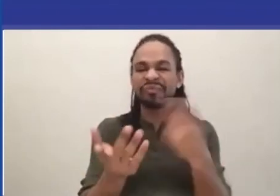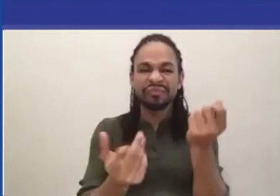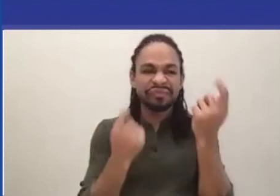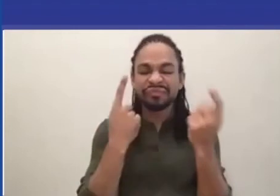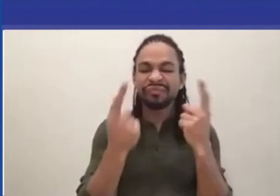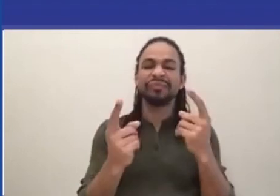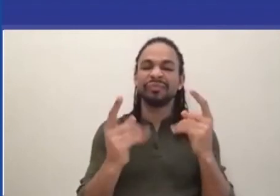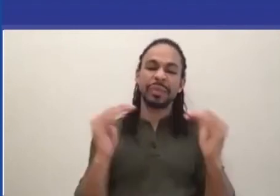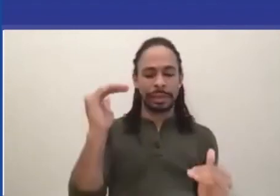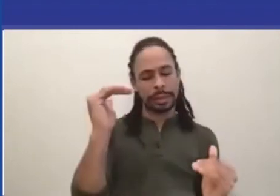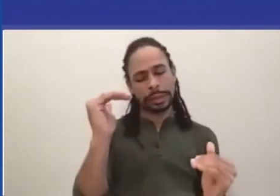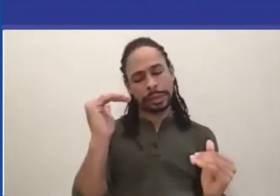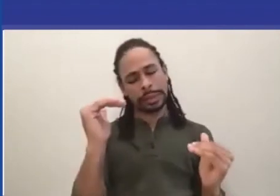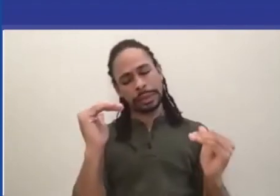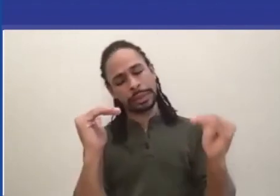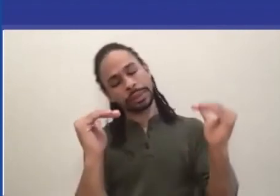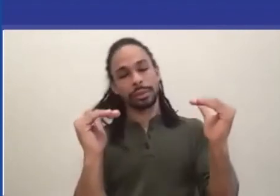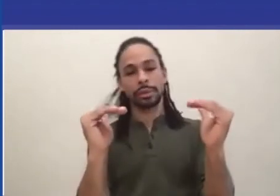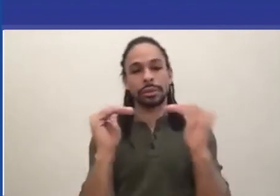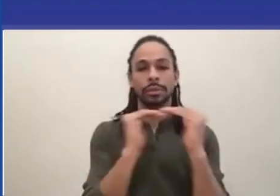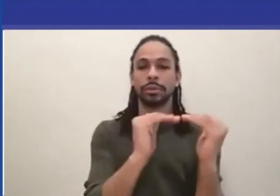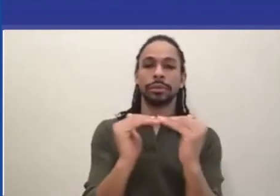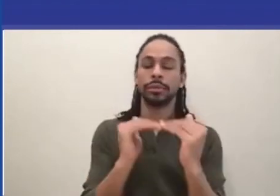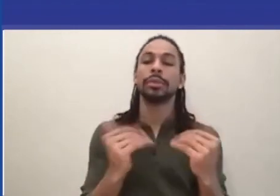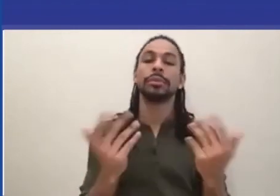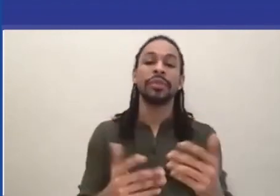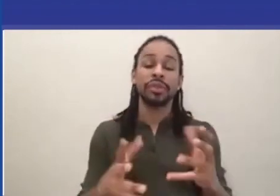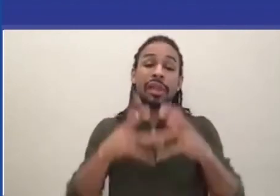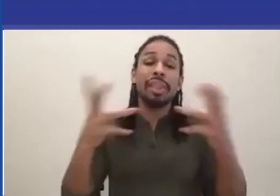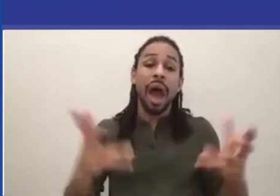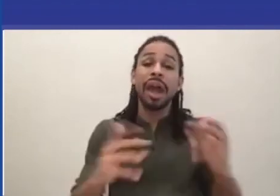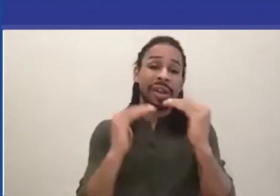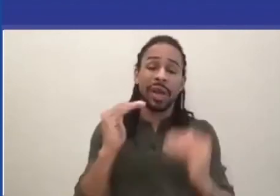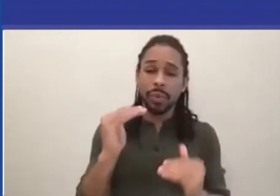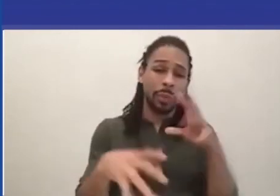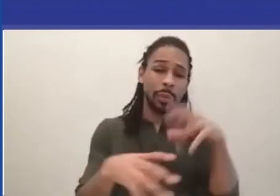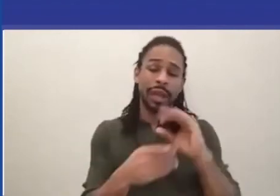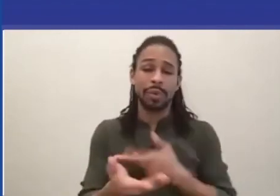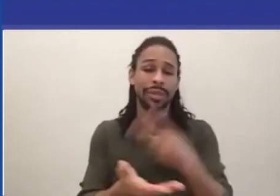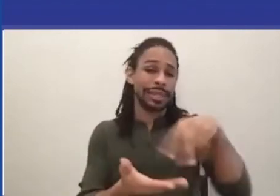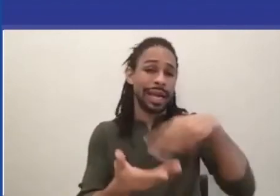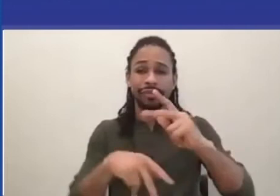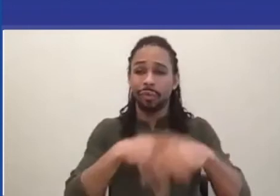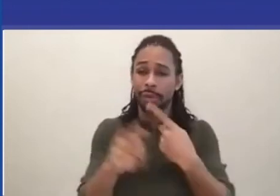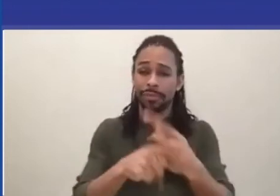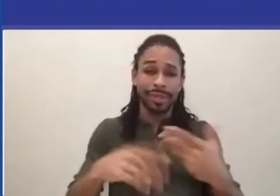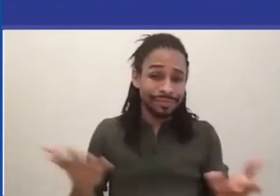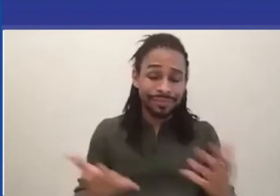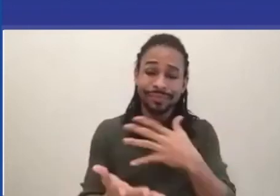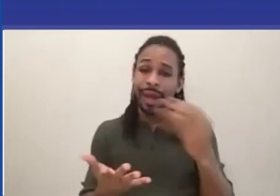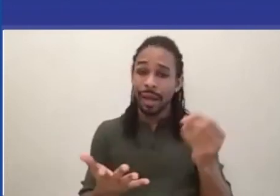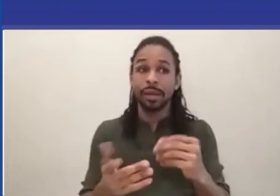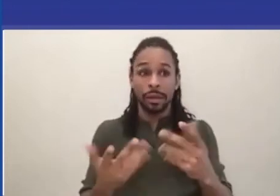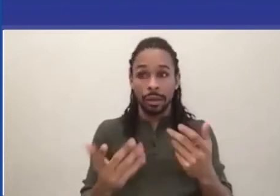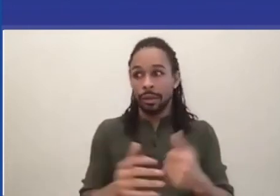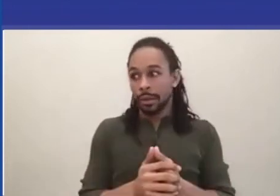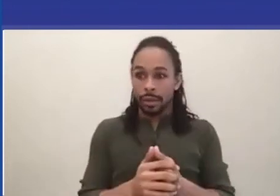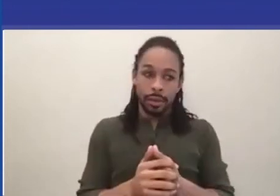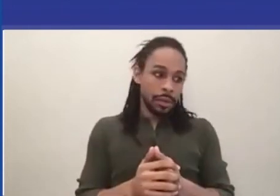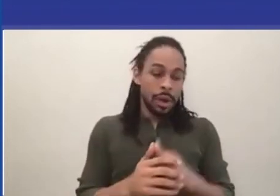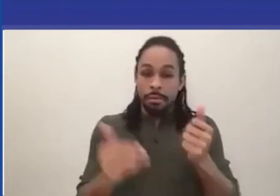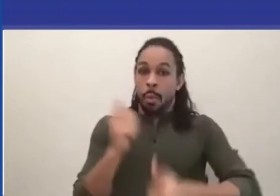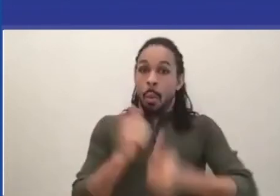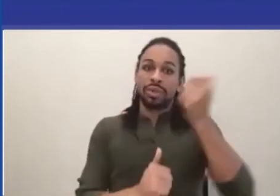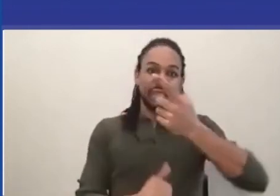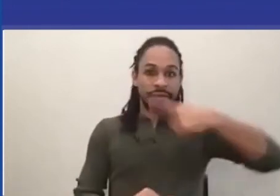you know, our dance forms. And I think in large part, you know, we are many or most of us are